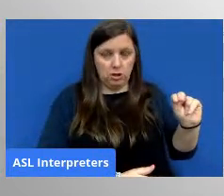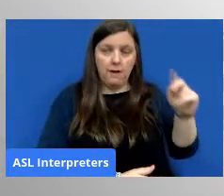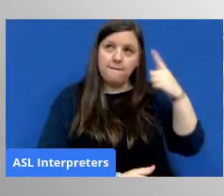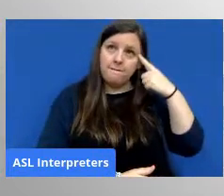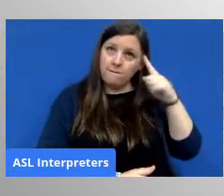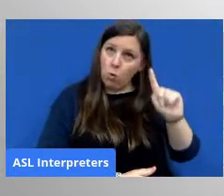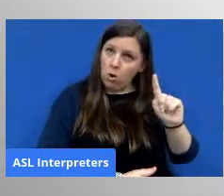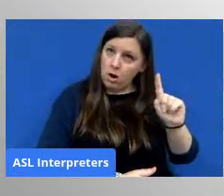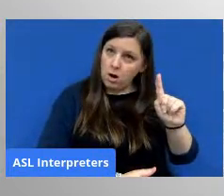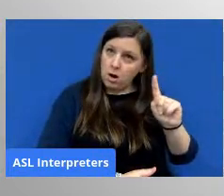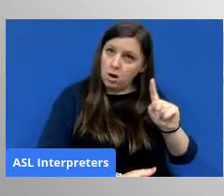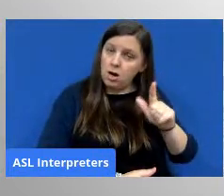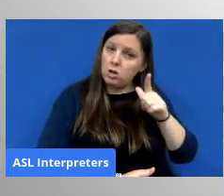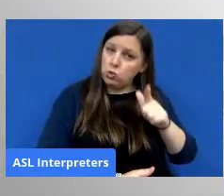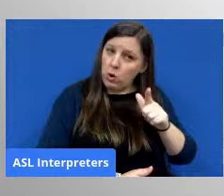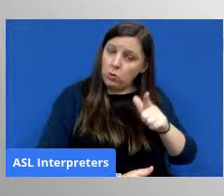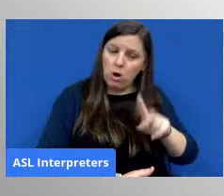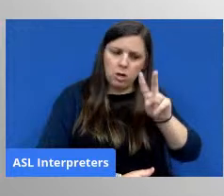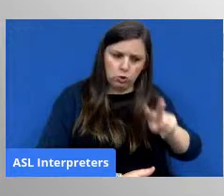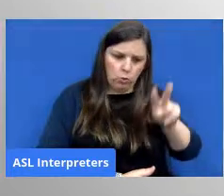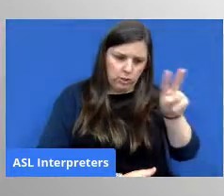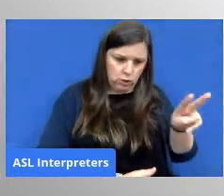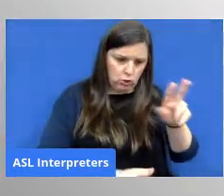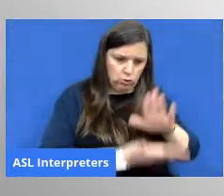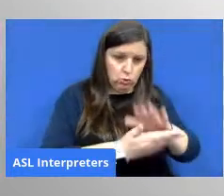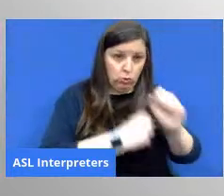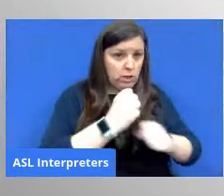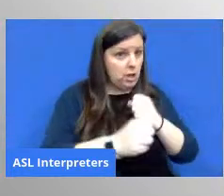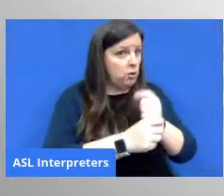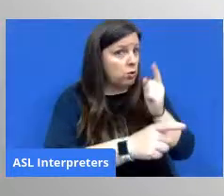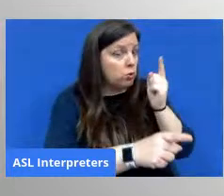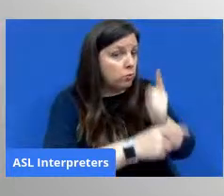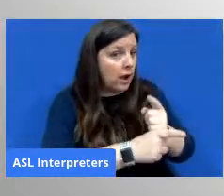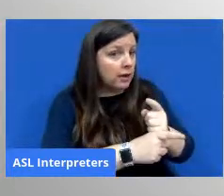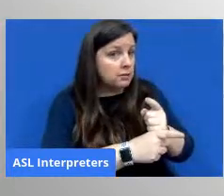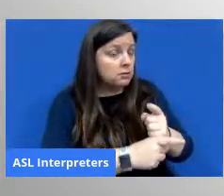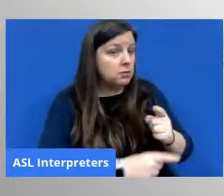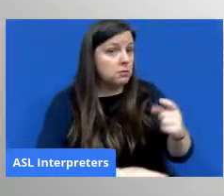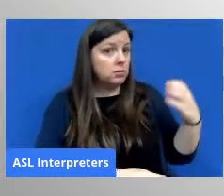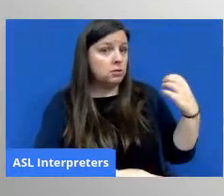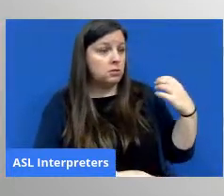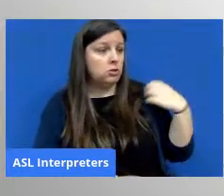21-22 school year. Is that correct, Chief Sizemore?